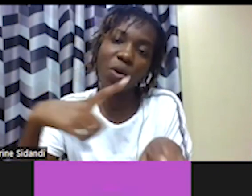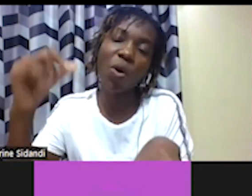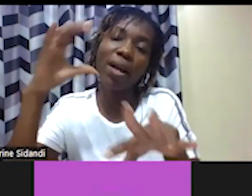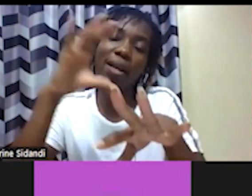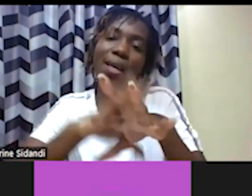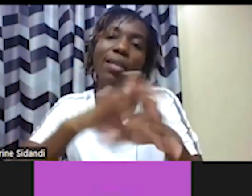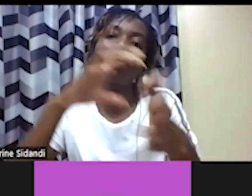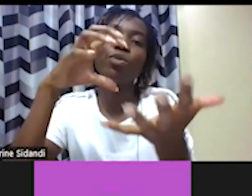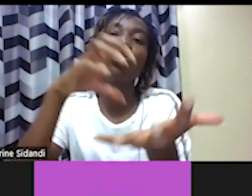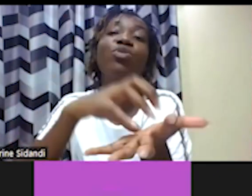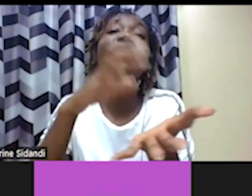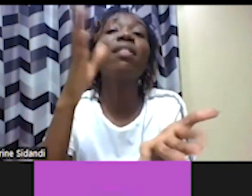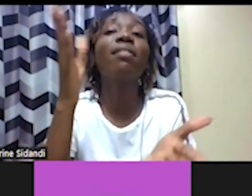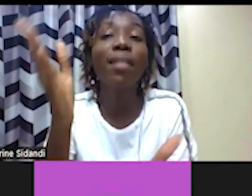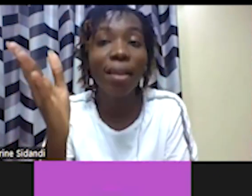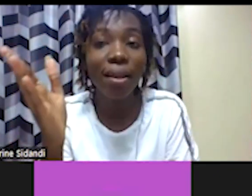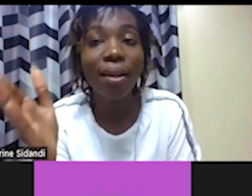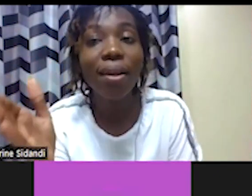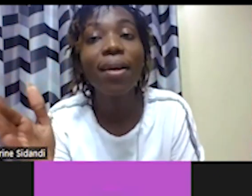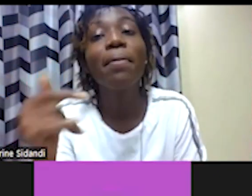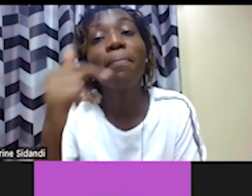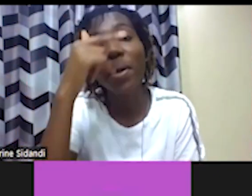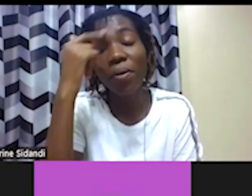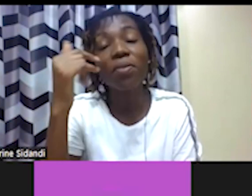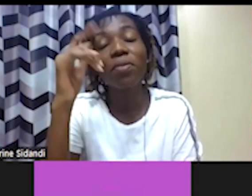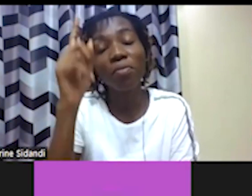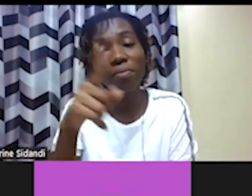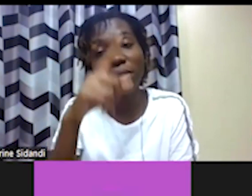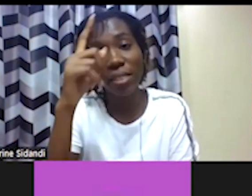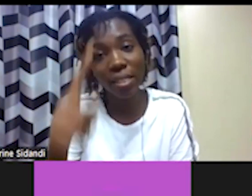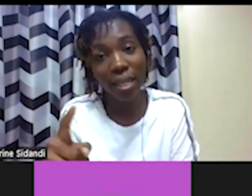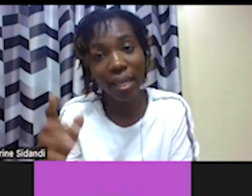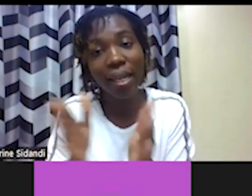get, and because of a mistake, and they like